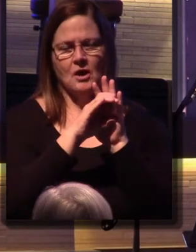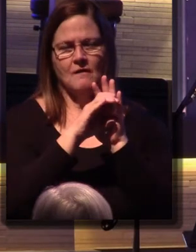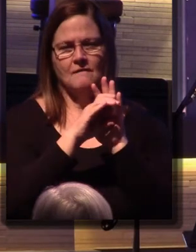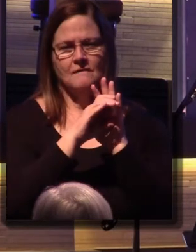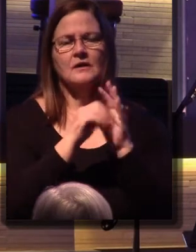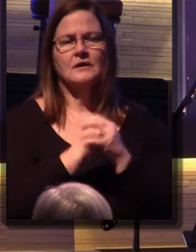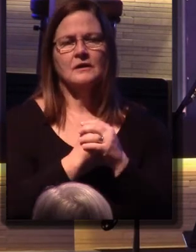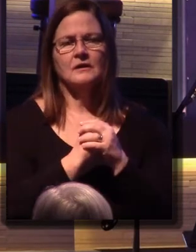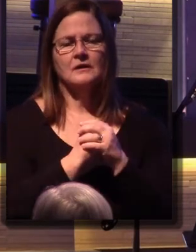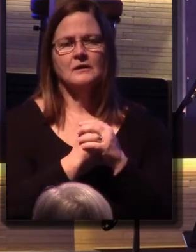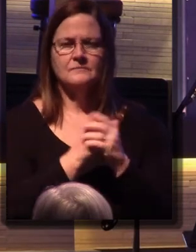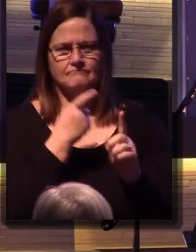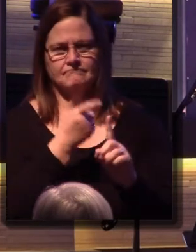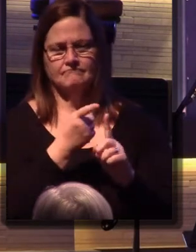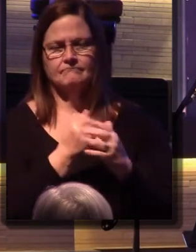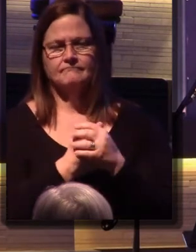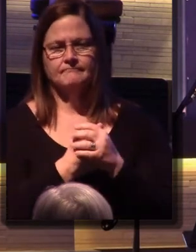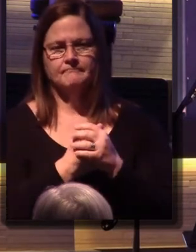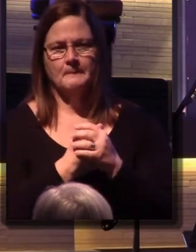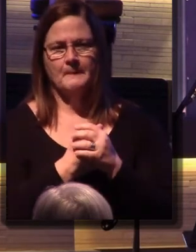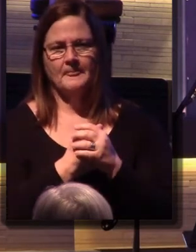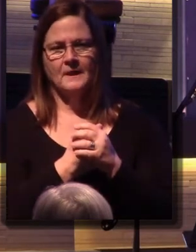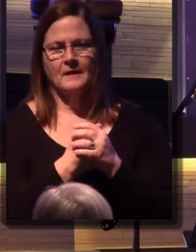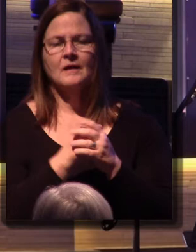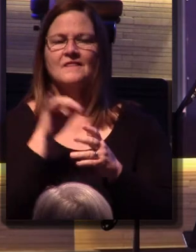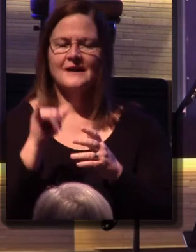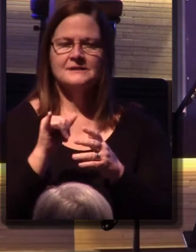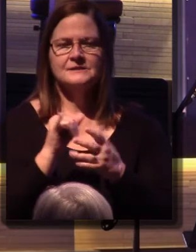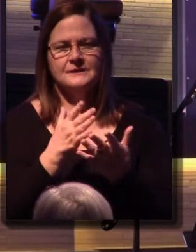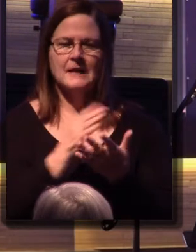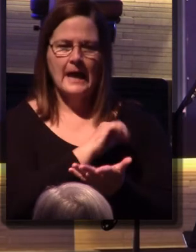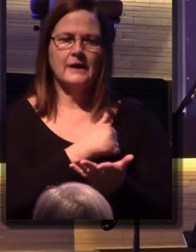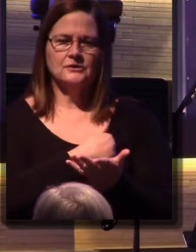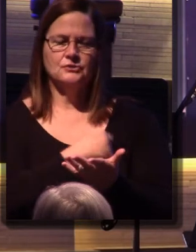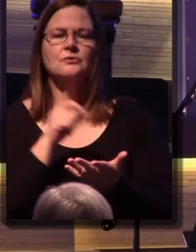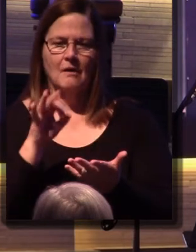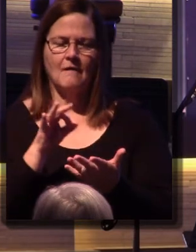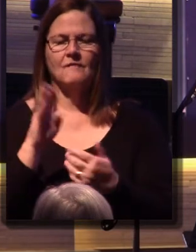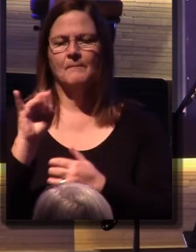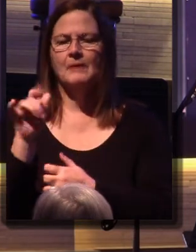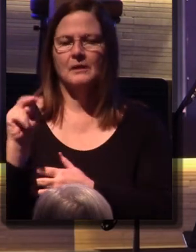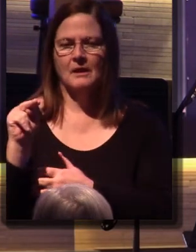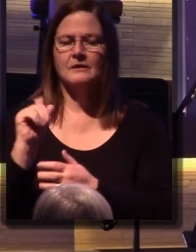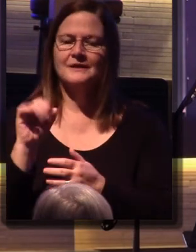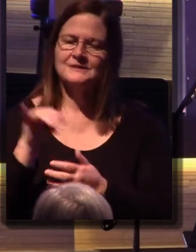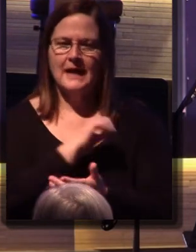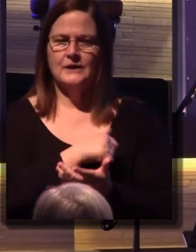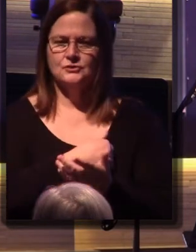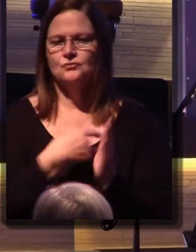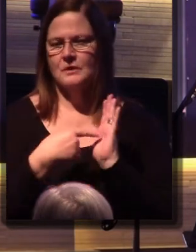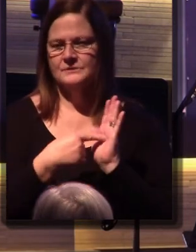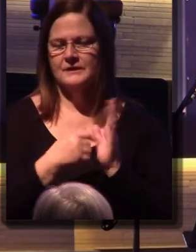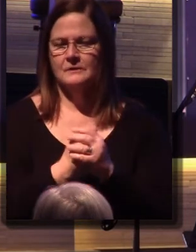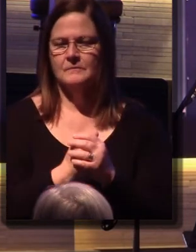of the heart of the matter. This is the spirit of Babylon. This is the spirit that